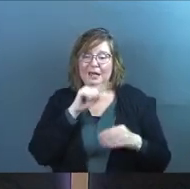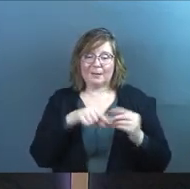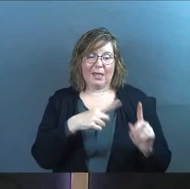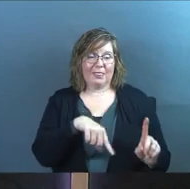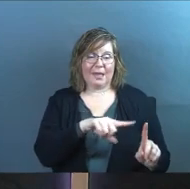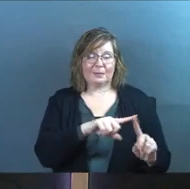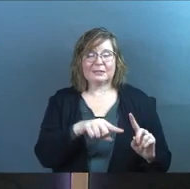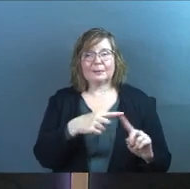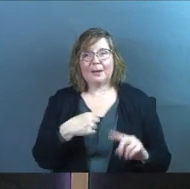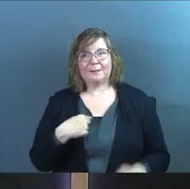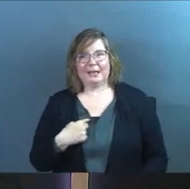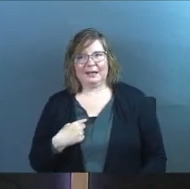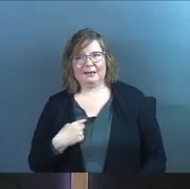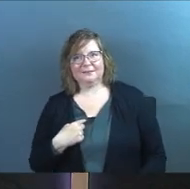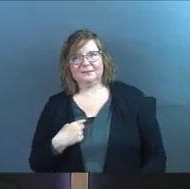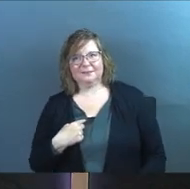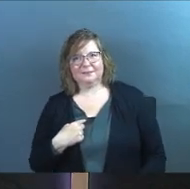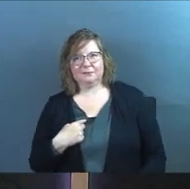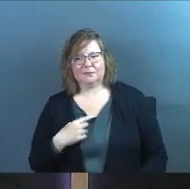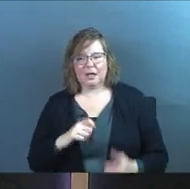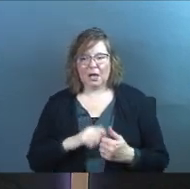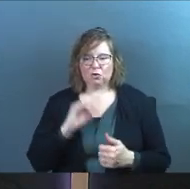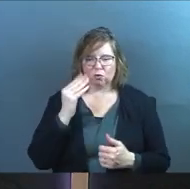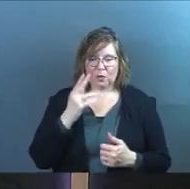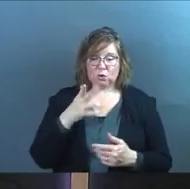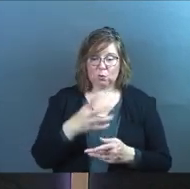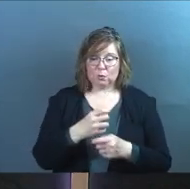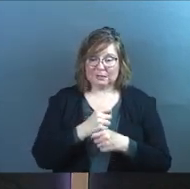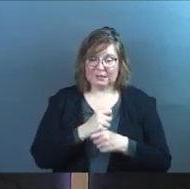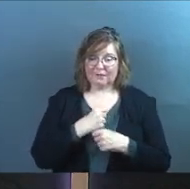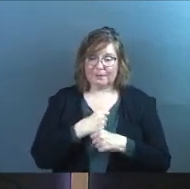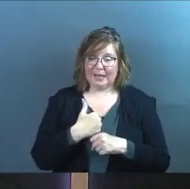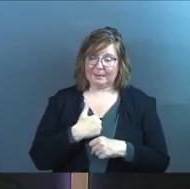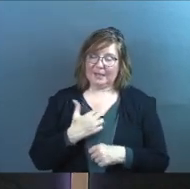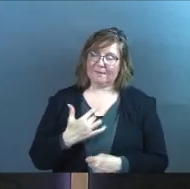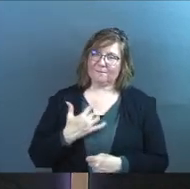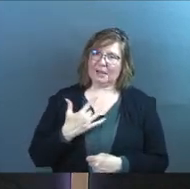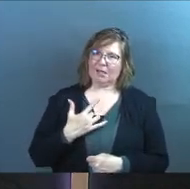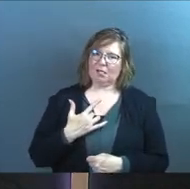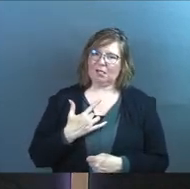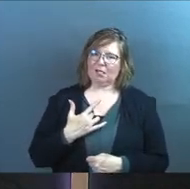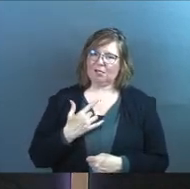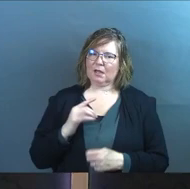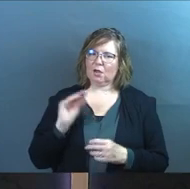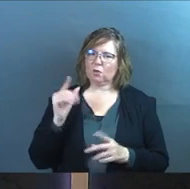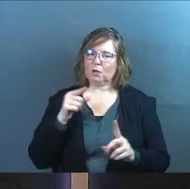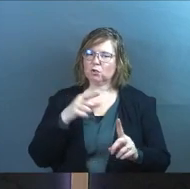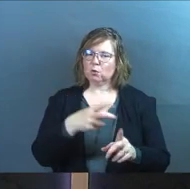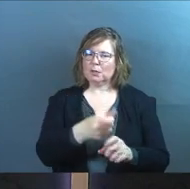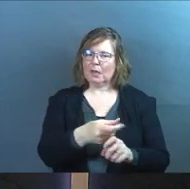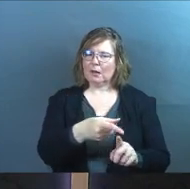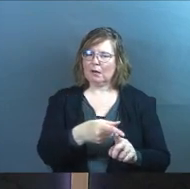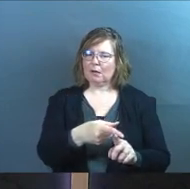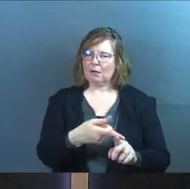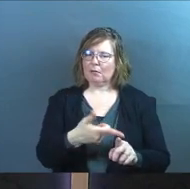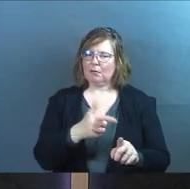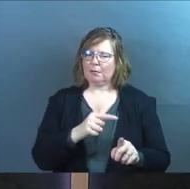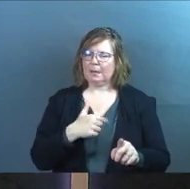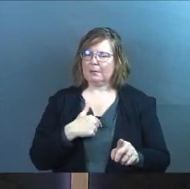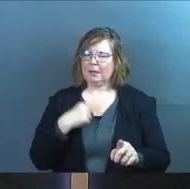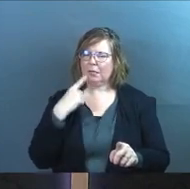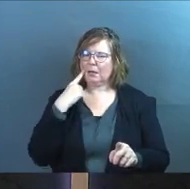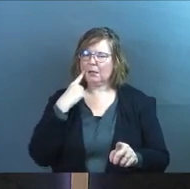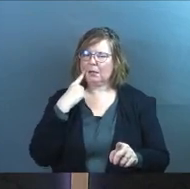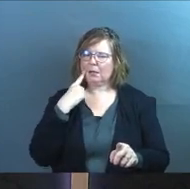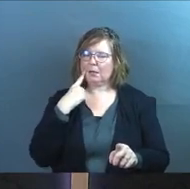about them, it's all about me. How does the grace you receive make me feel? How does the grace you receive make me